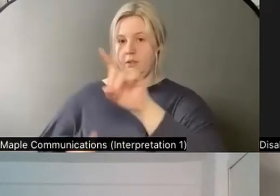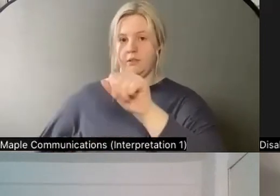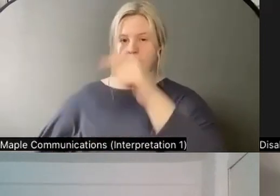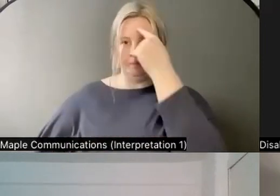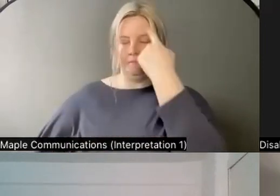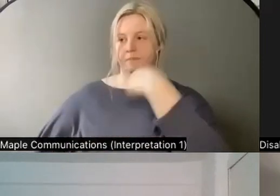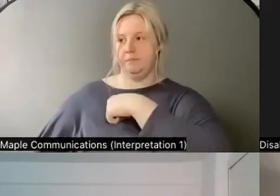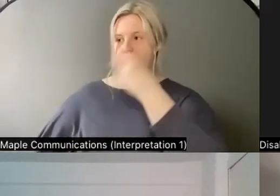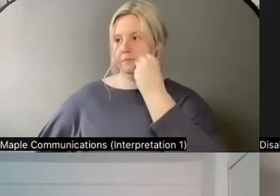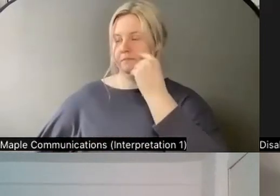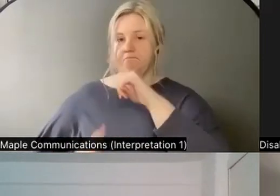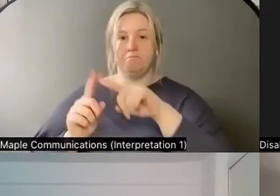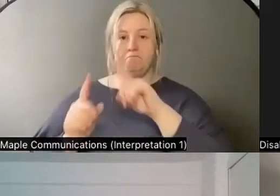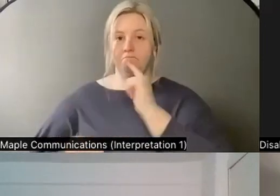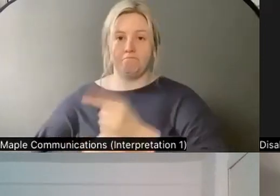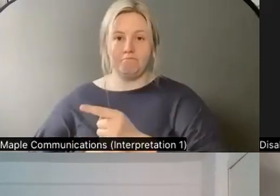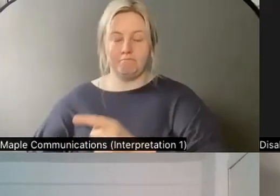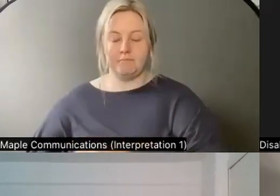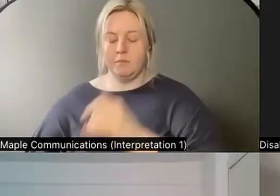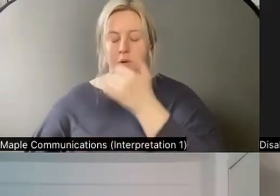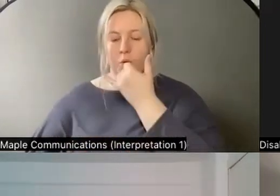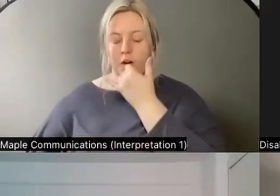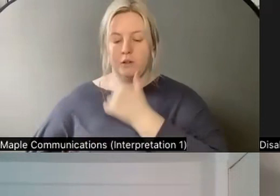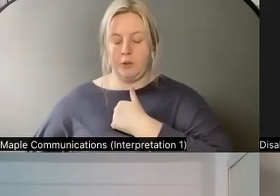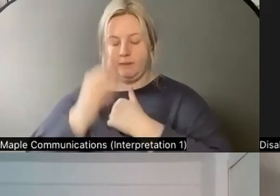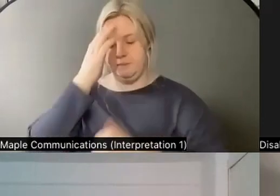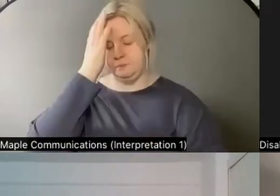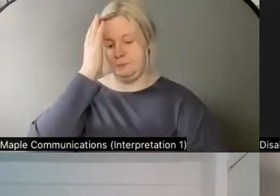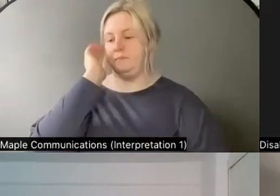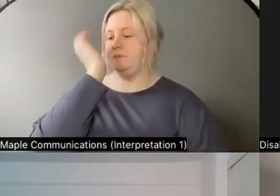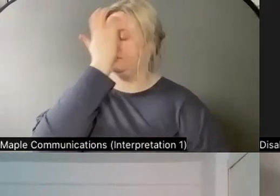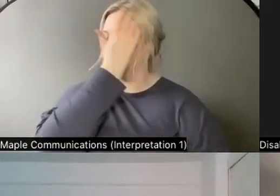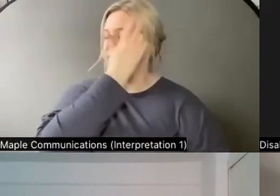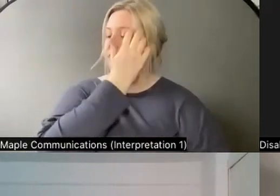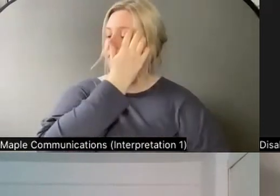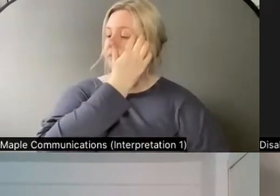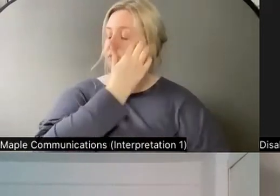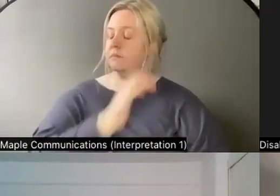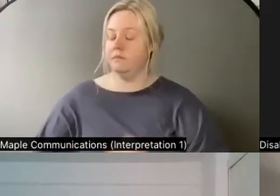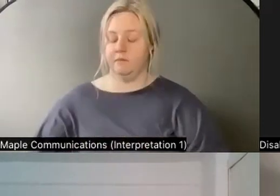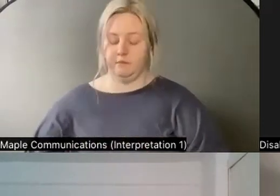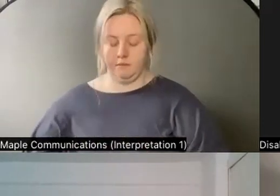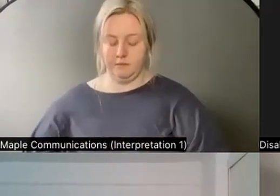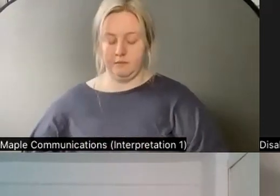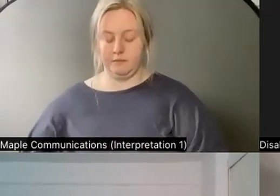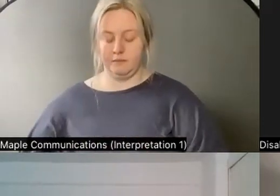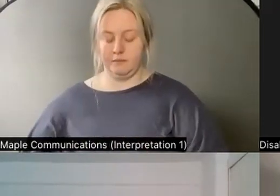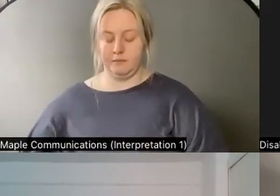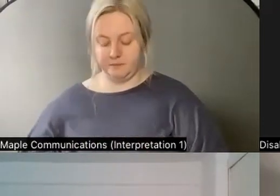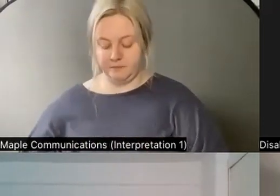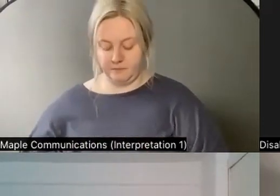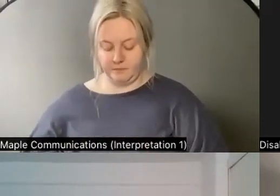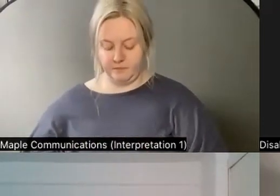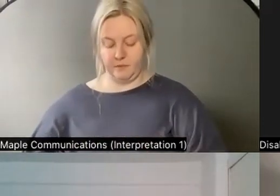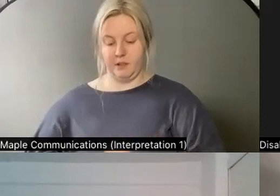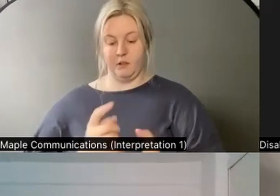And with regard to Professor Dance's presentation, the thing that I wrote down